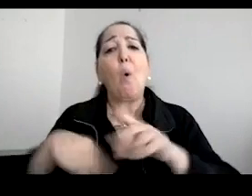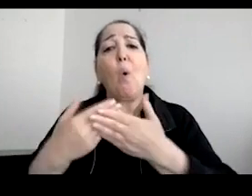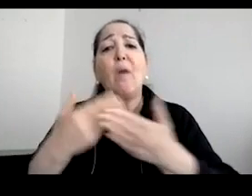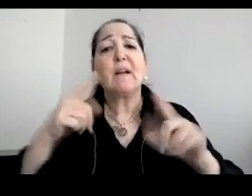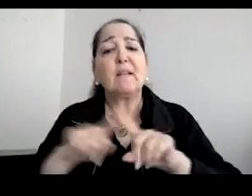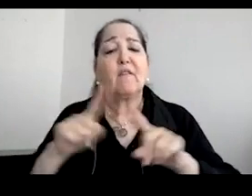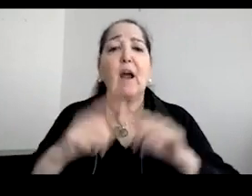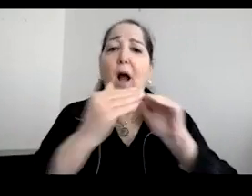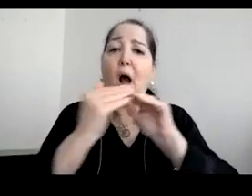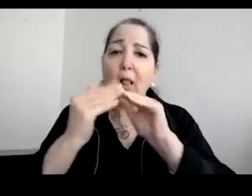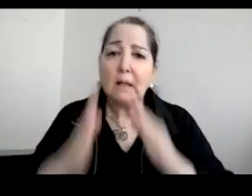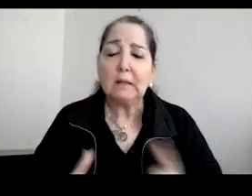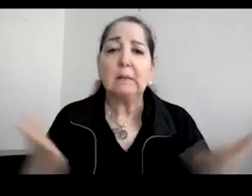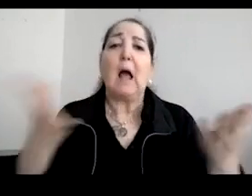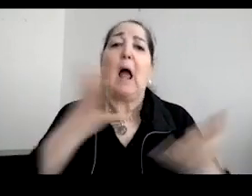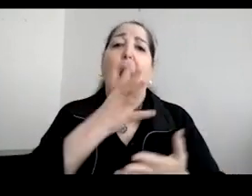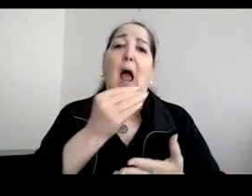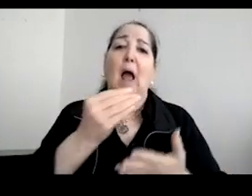serve. And these trainings